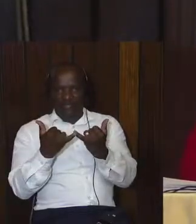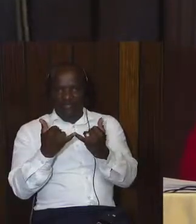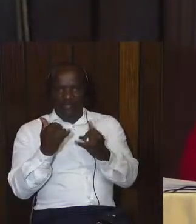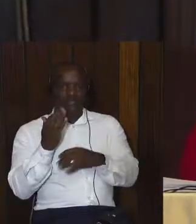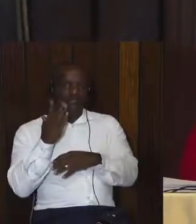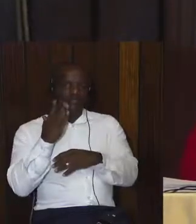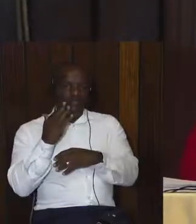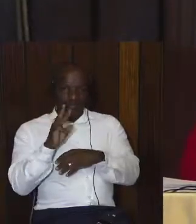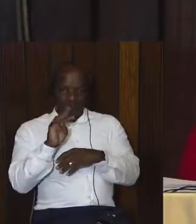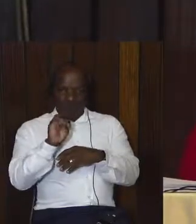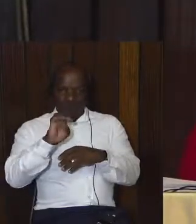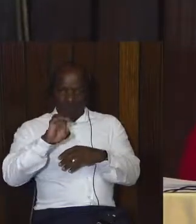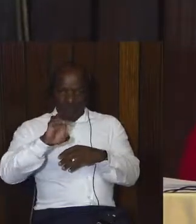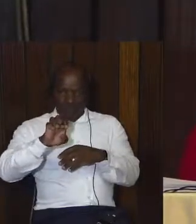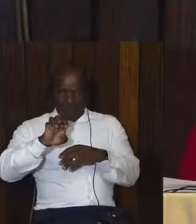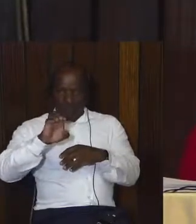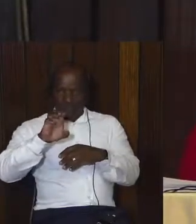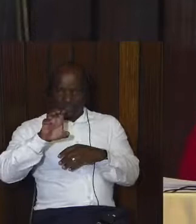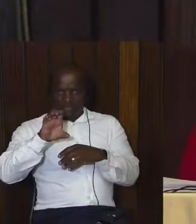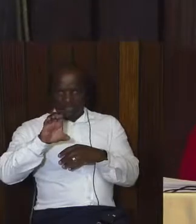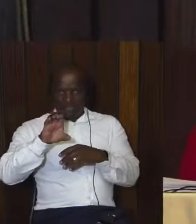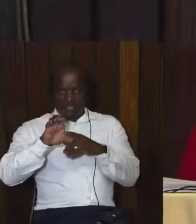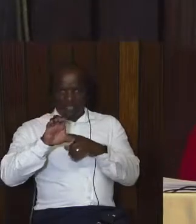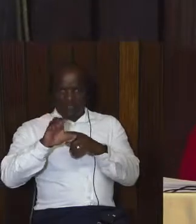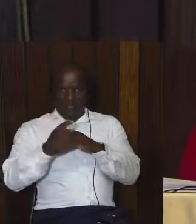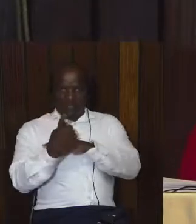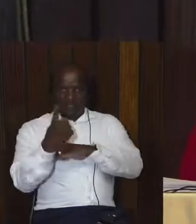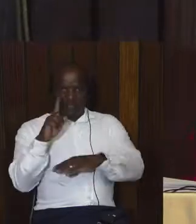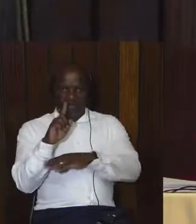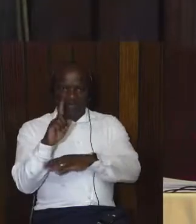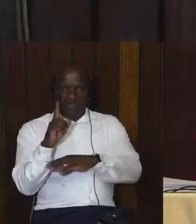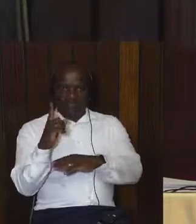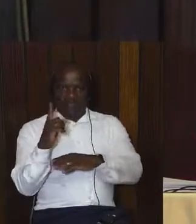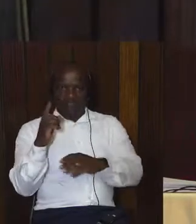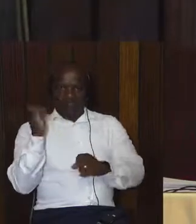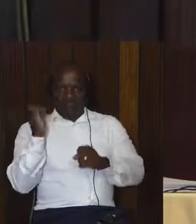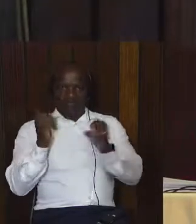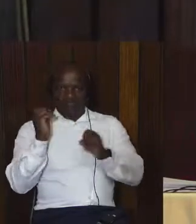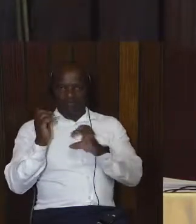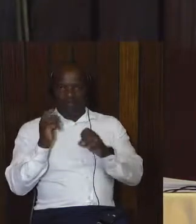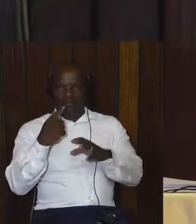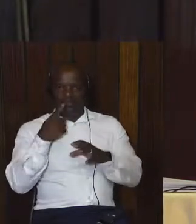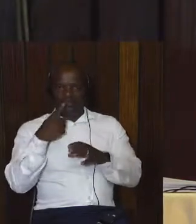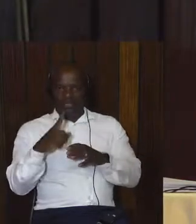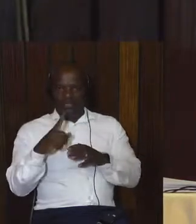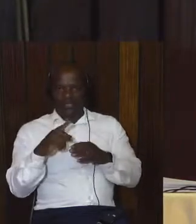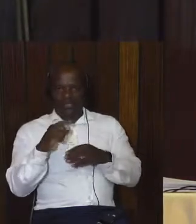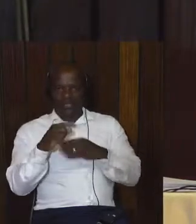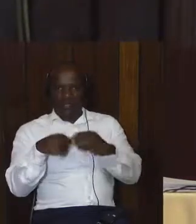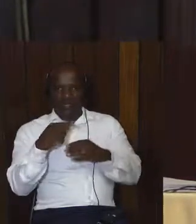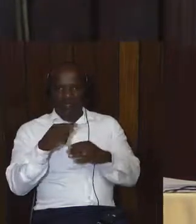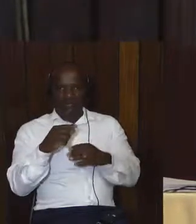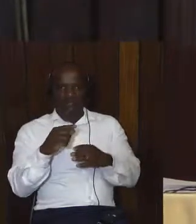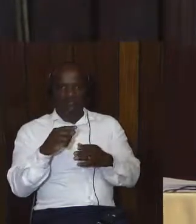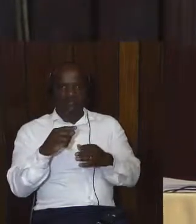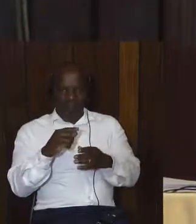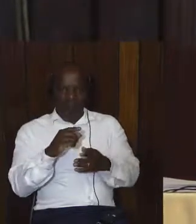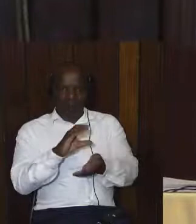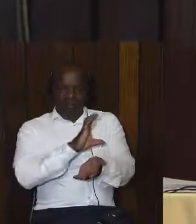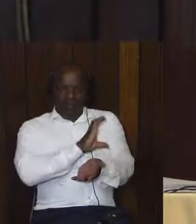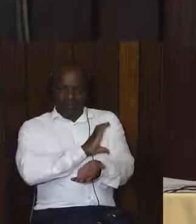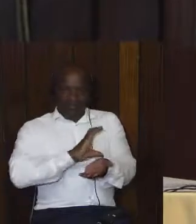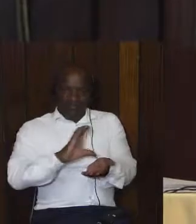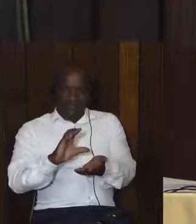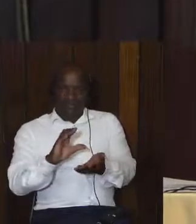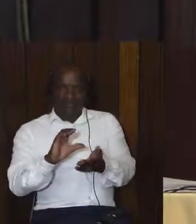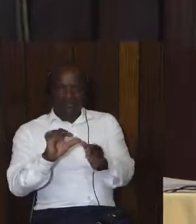when the MEC made a presentation, he talked about having contracted a law